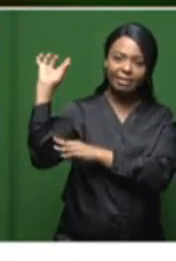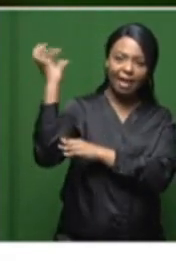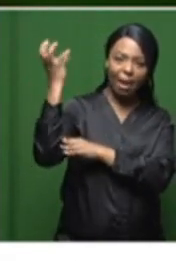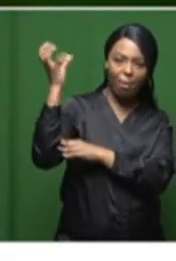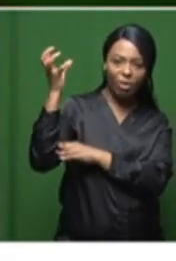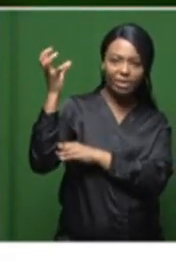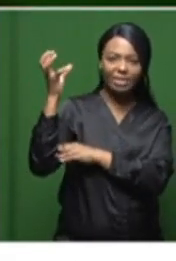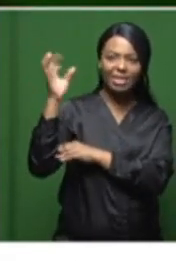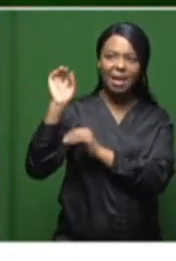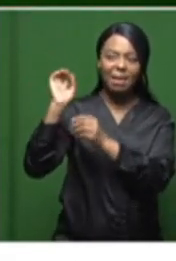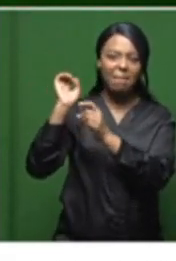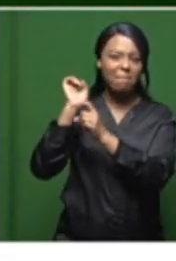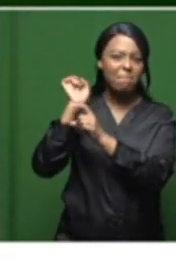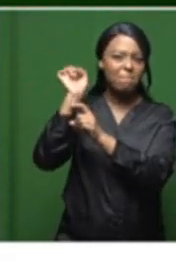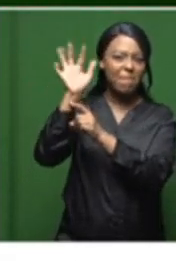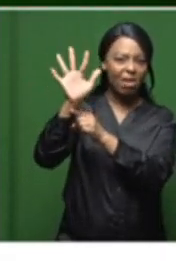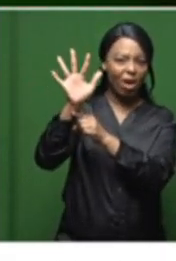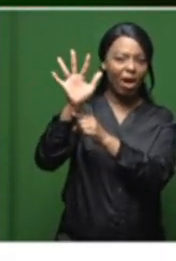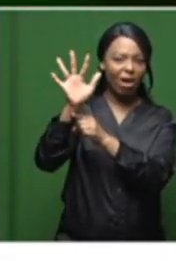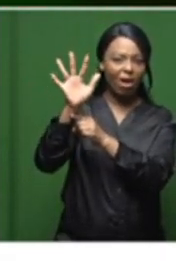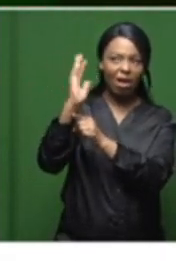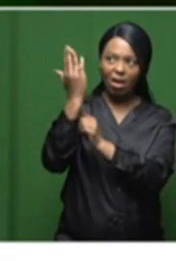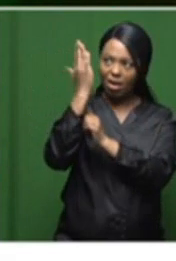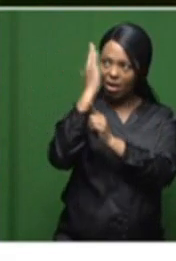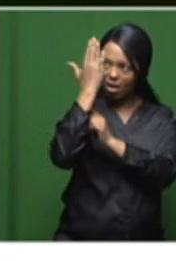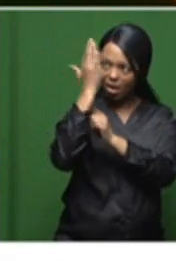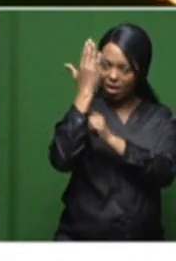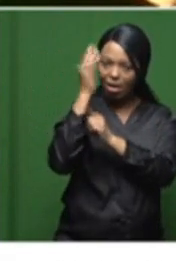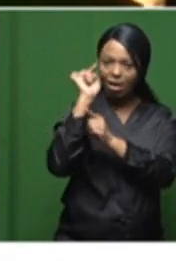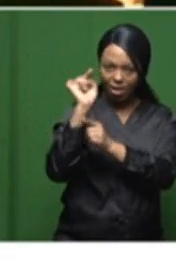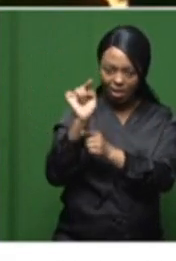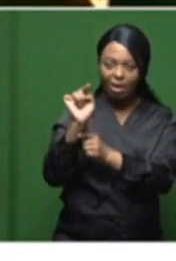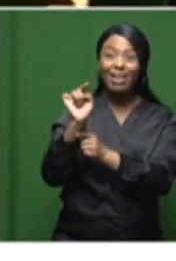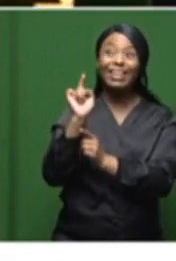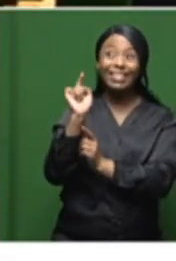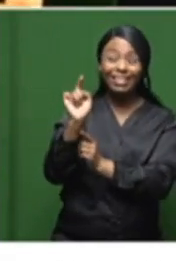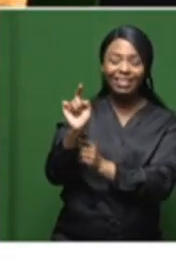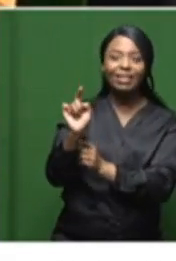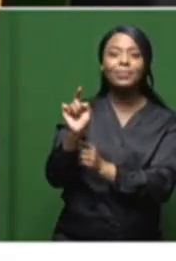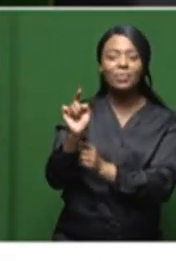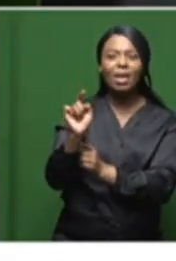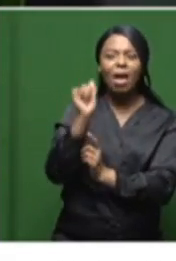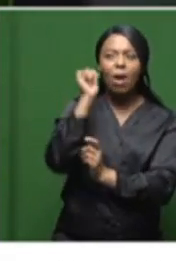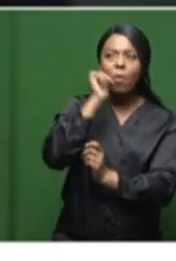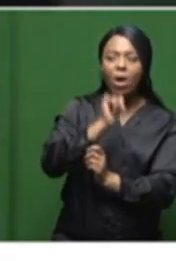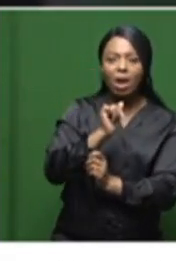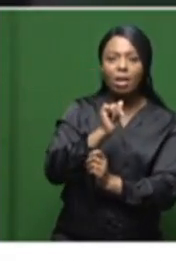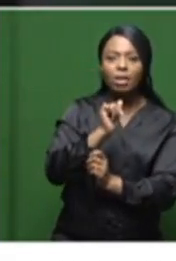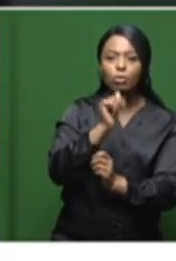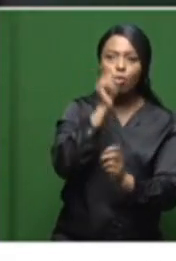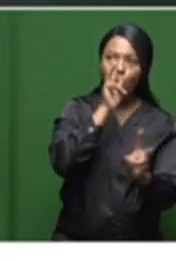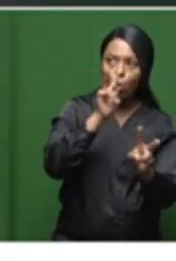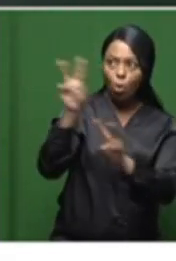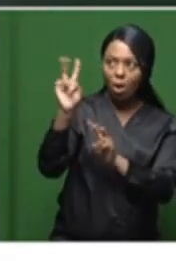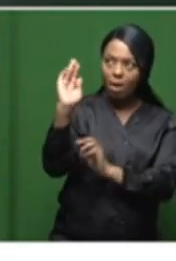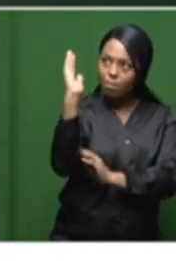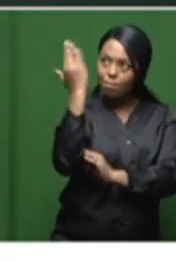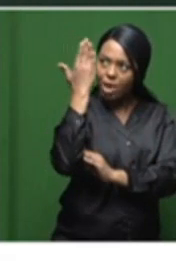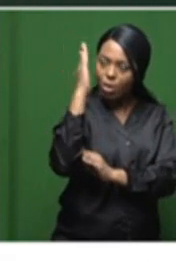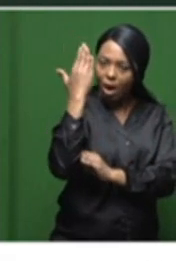what looks like diamonds. And the idea with that was to kind of, when you look into the mirror, you almost